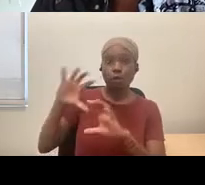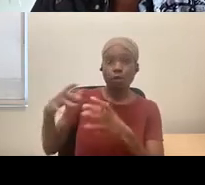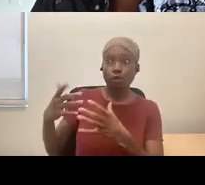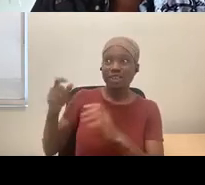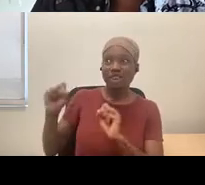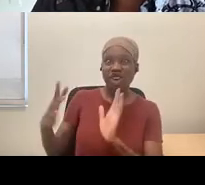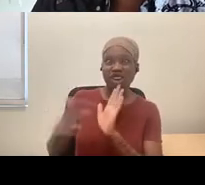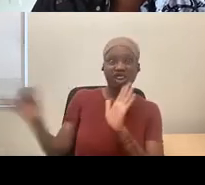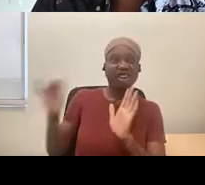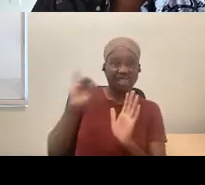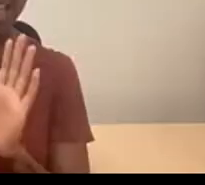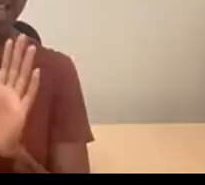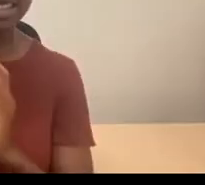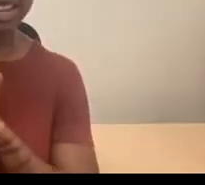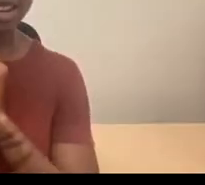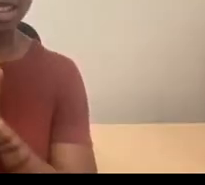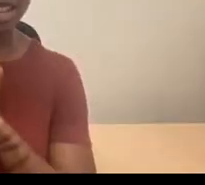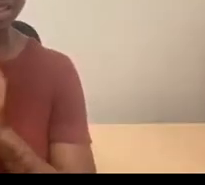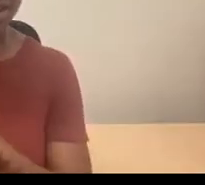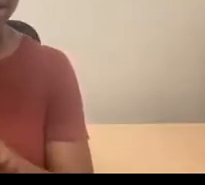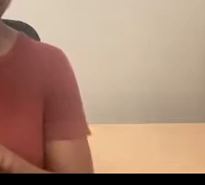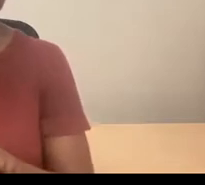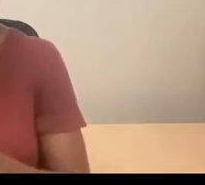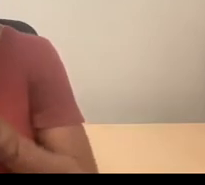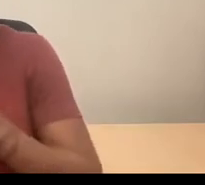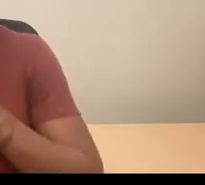I'm going to change the share of the screen share.